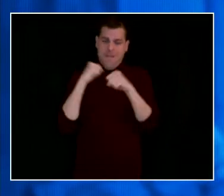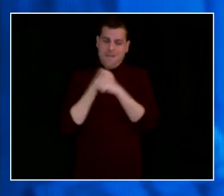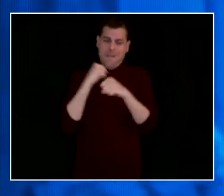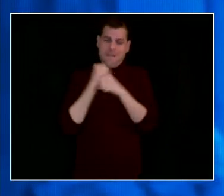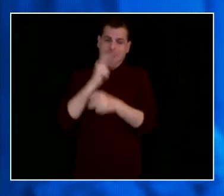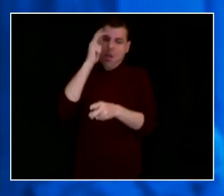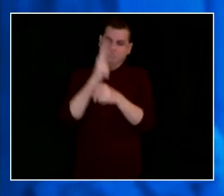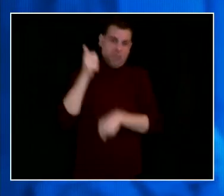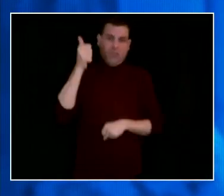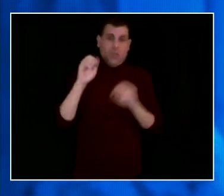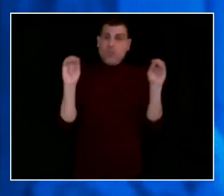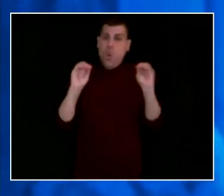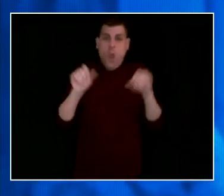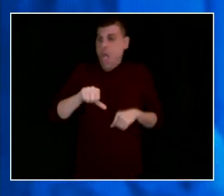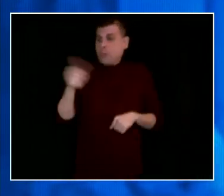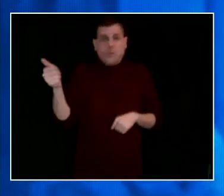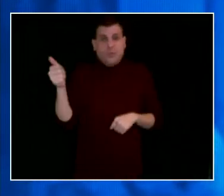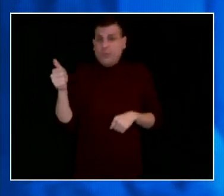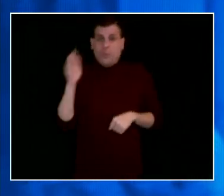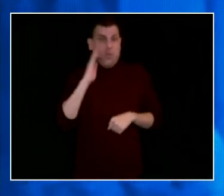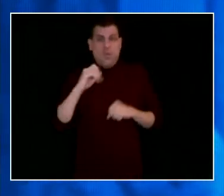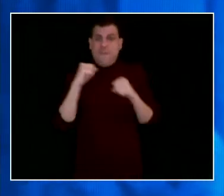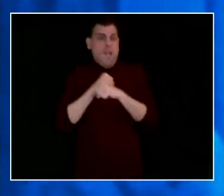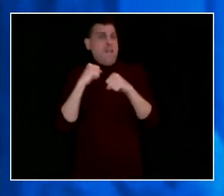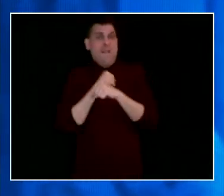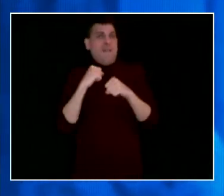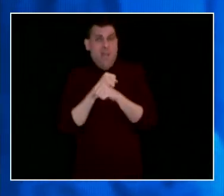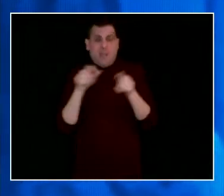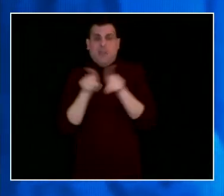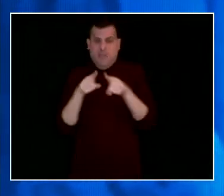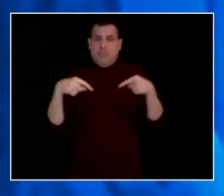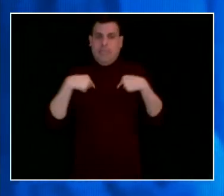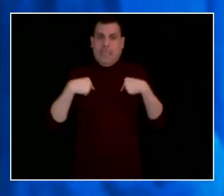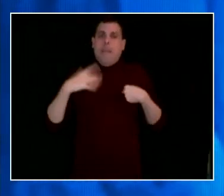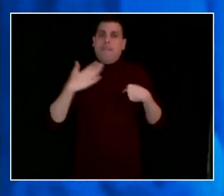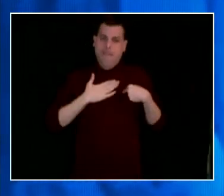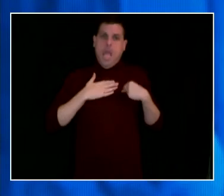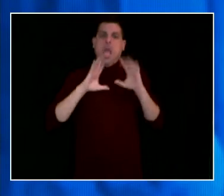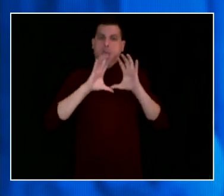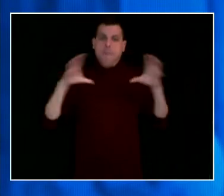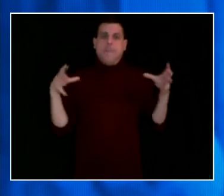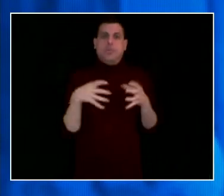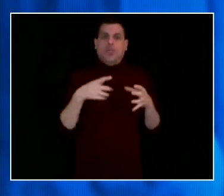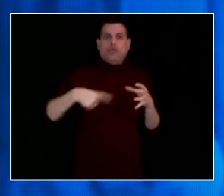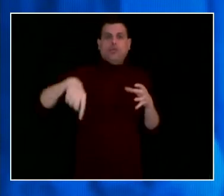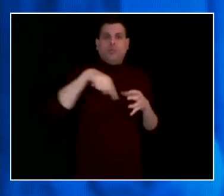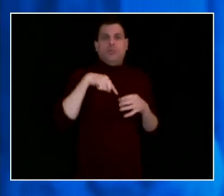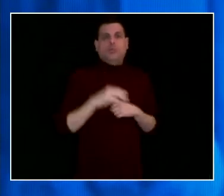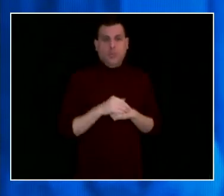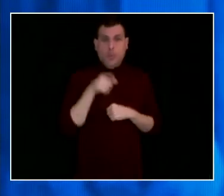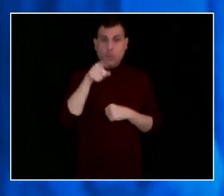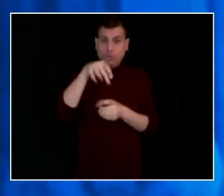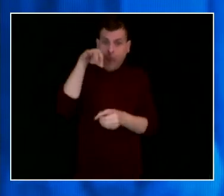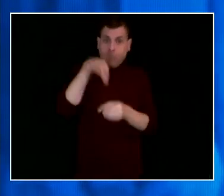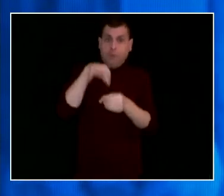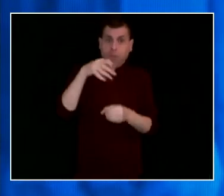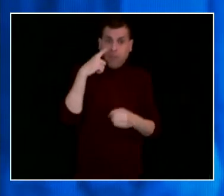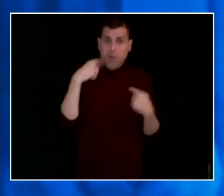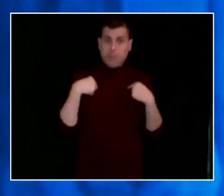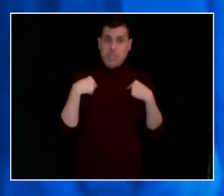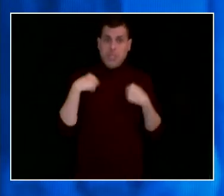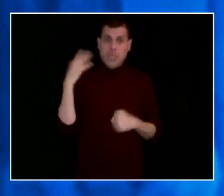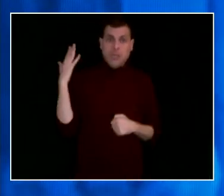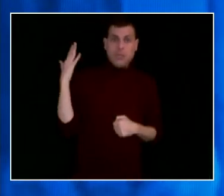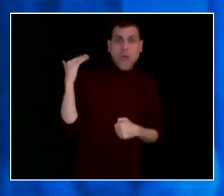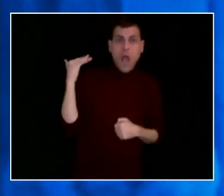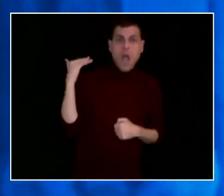and this administration that is sitting up front. It's what you elected me to do and what I ask them to do